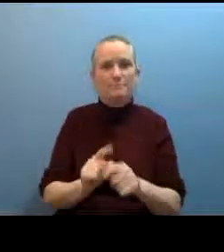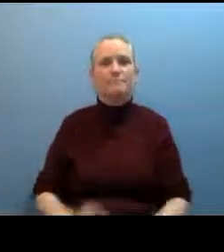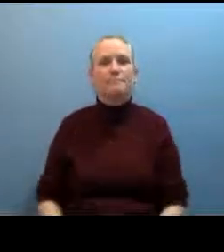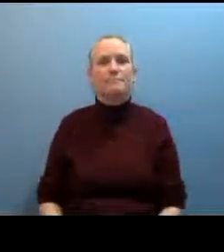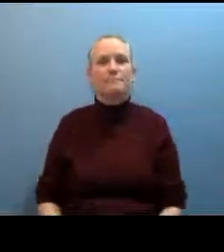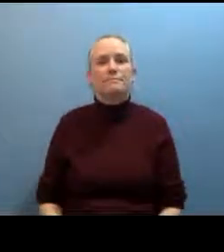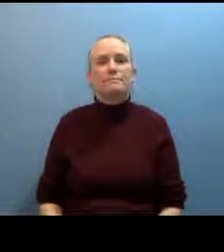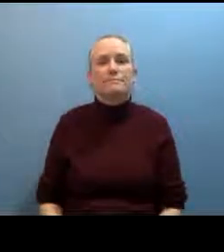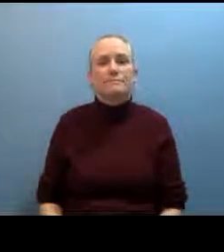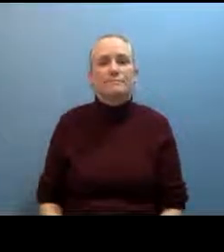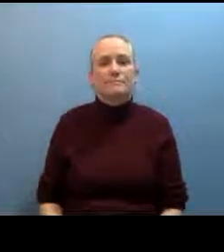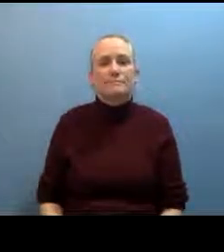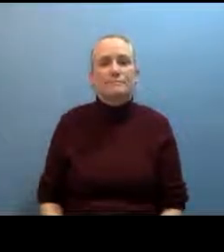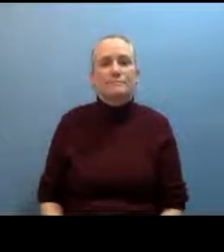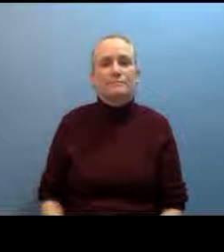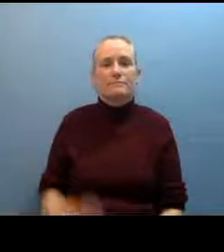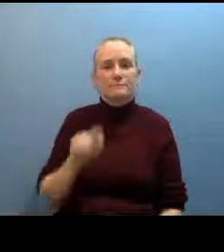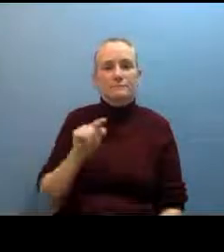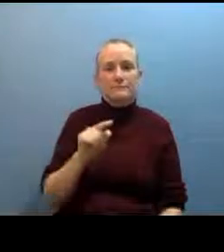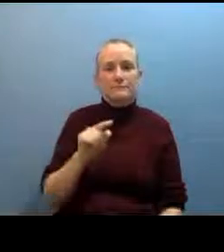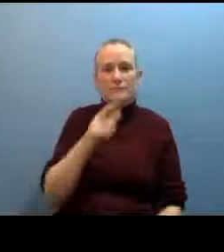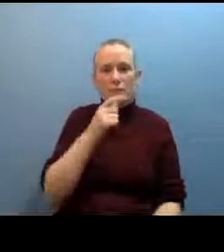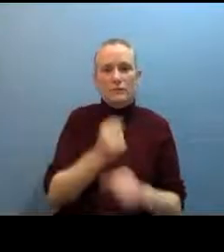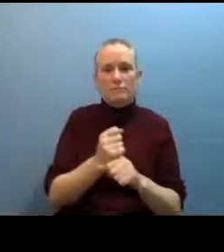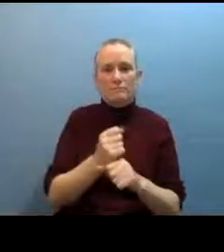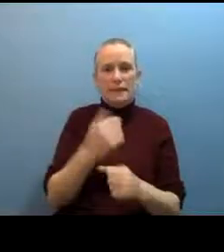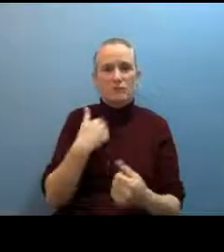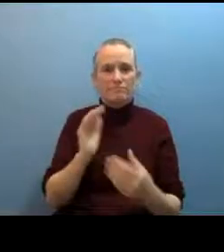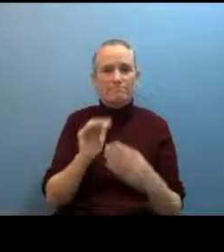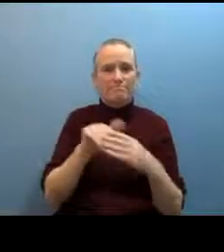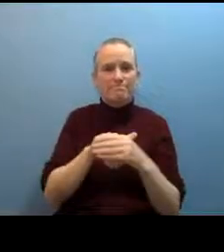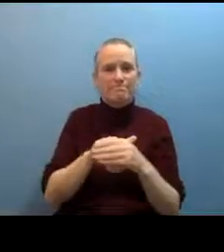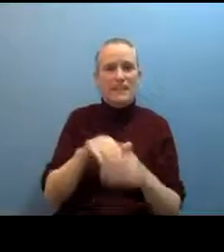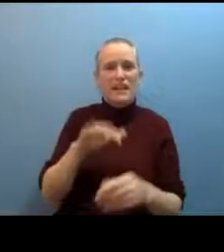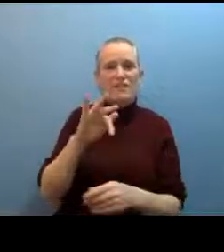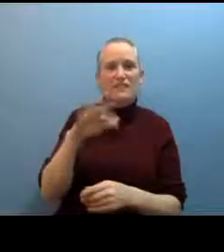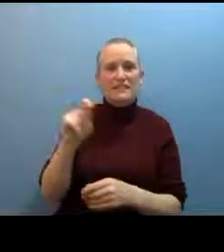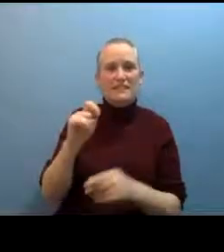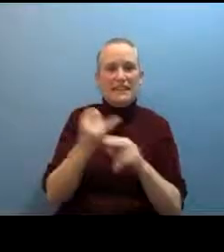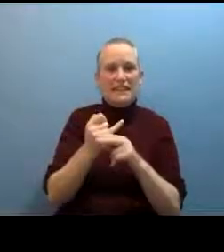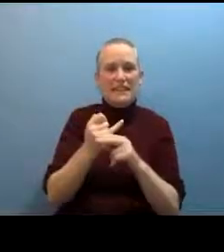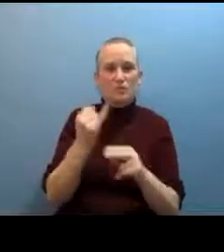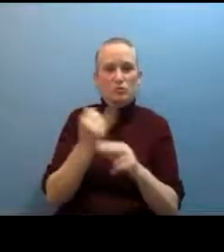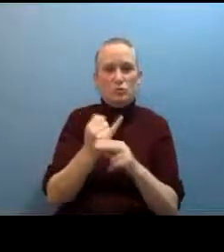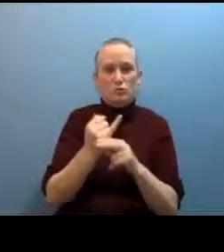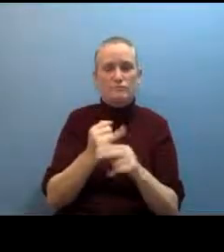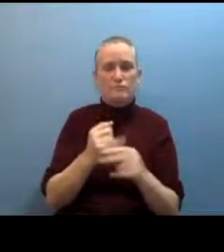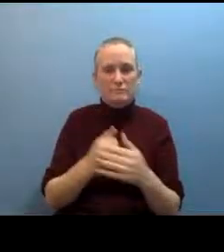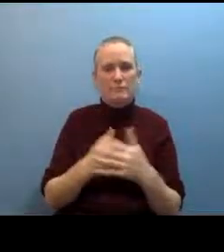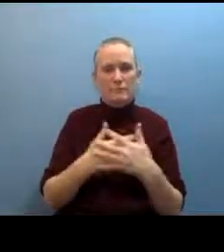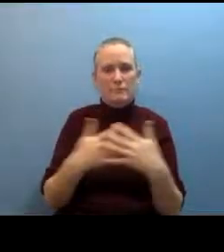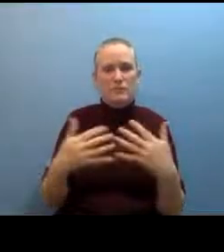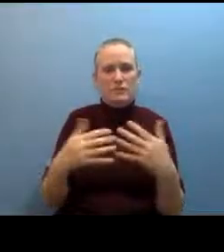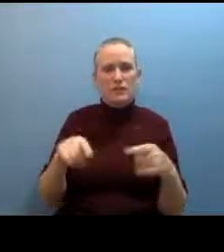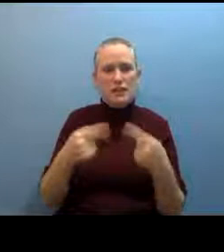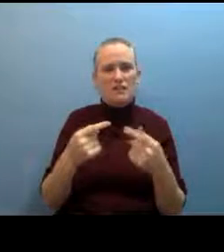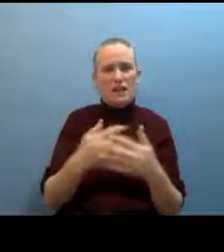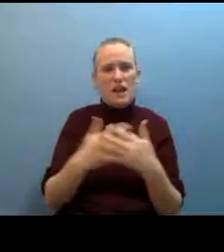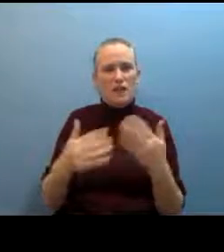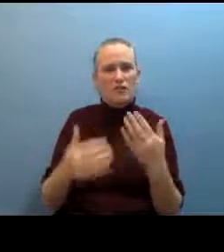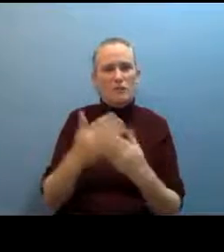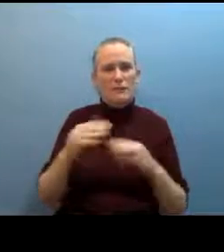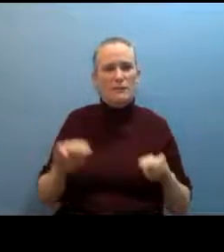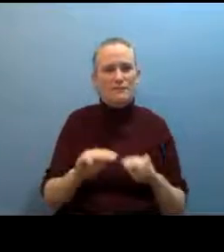So we wanted to include a little piece about fitting in school, because it's certainly something that a lot of young people are challenged with in